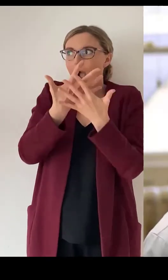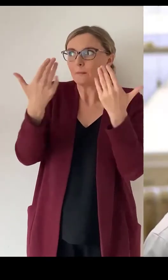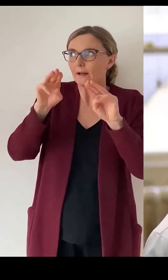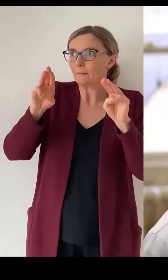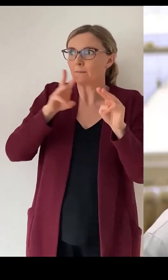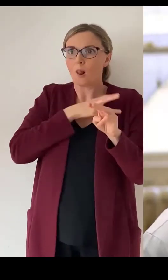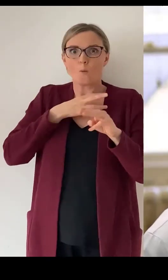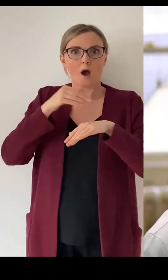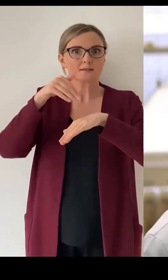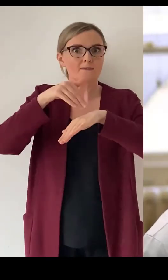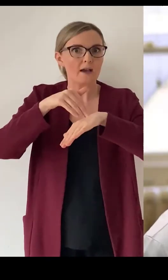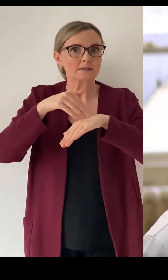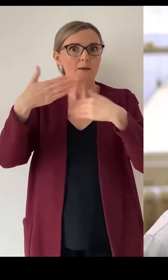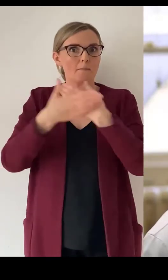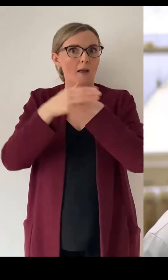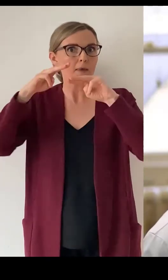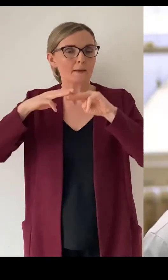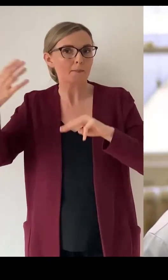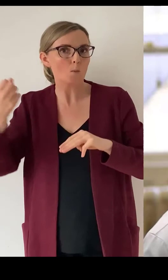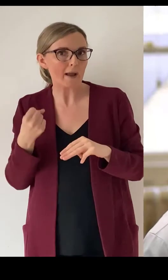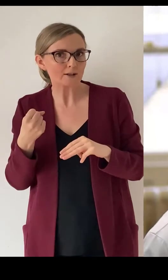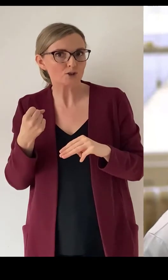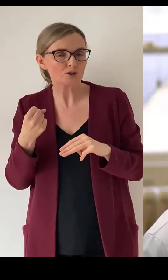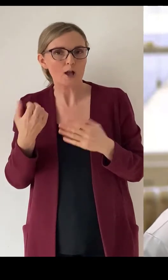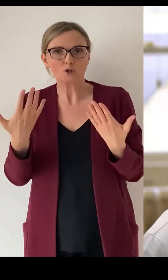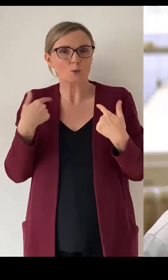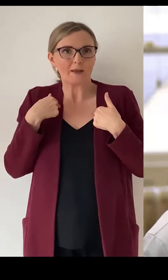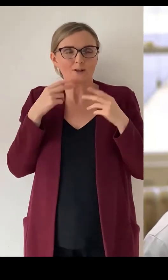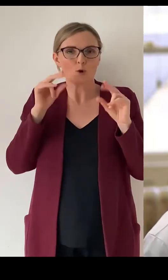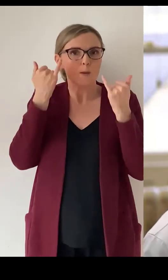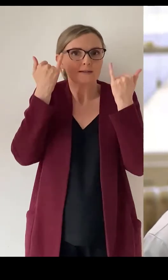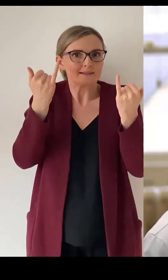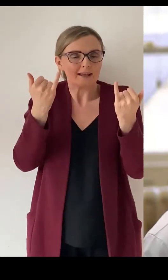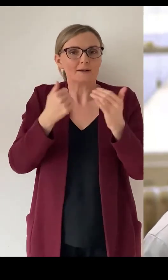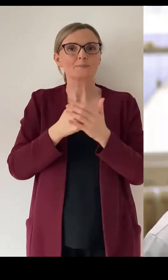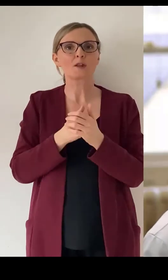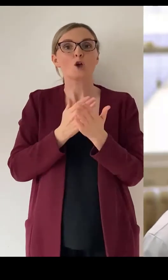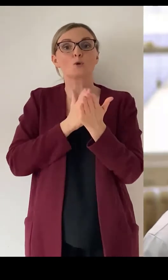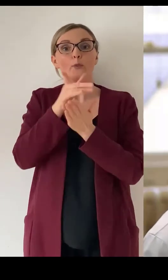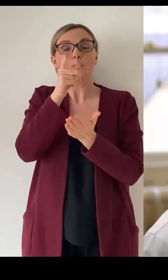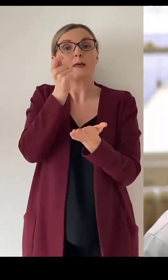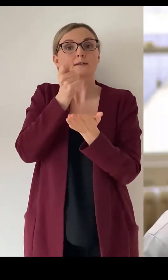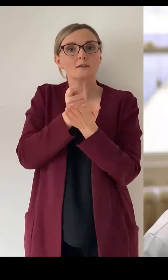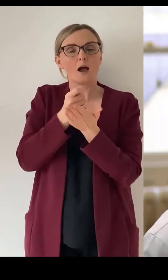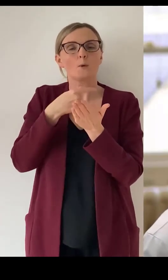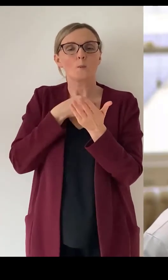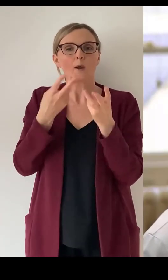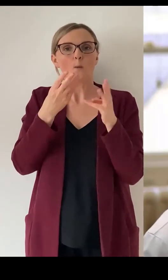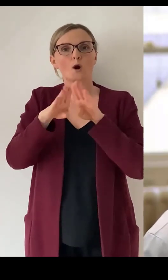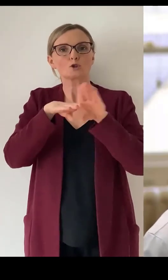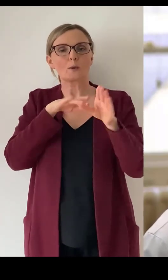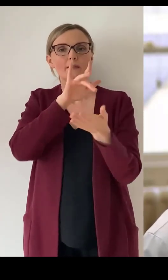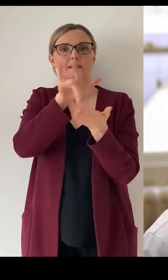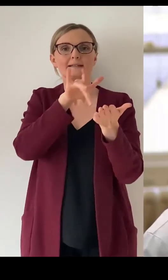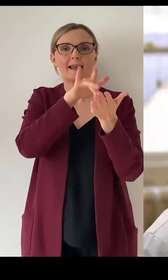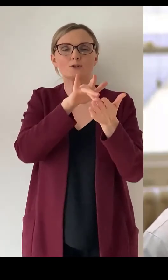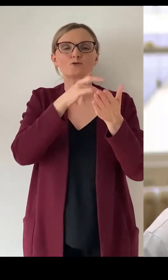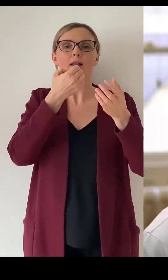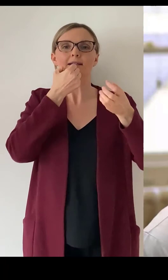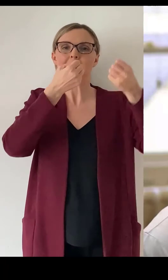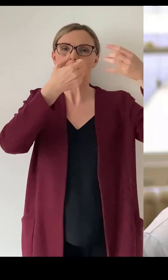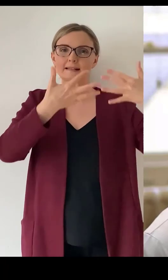We could tell you 3 years previously, but we didn't know. So what we did over this time period was work closely with the Central Statistics